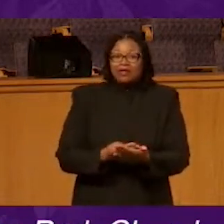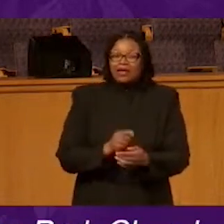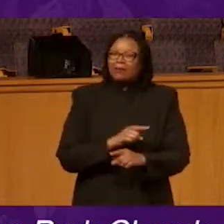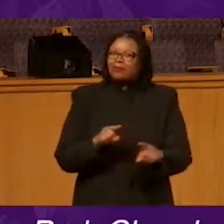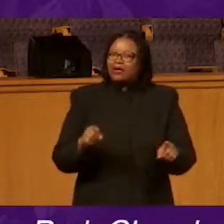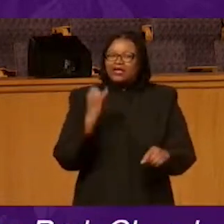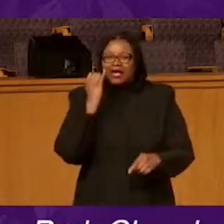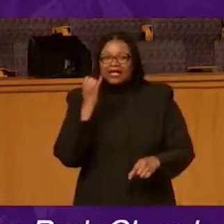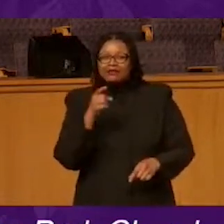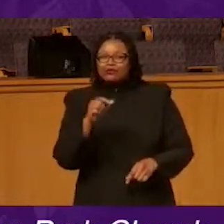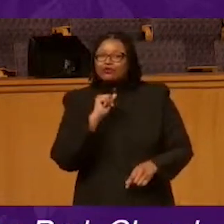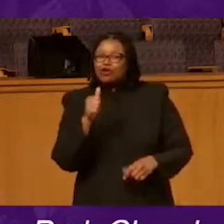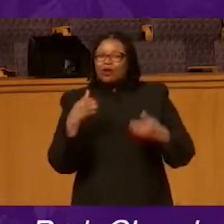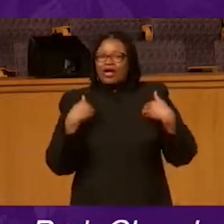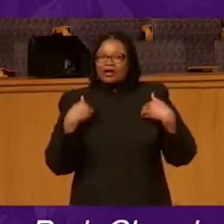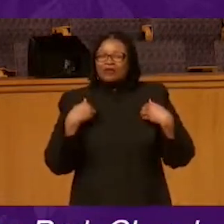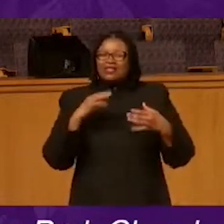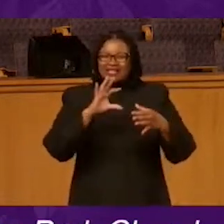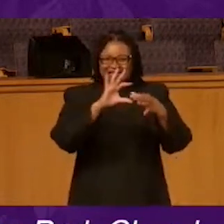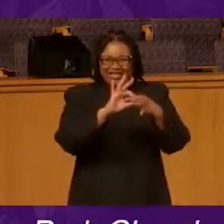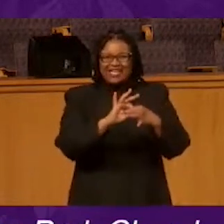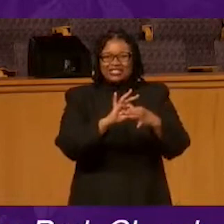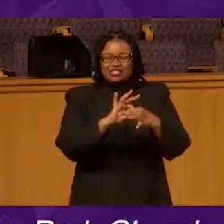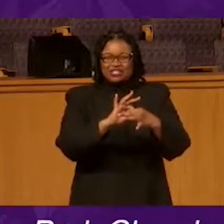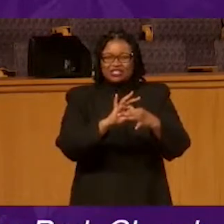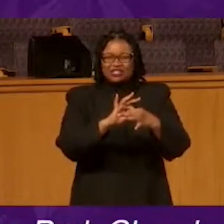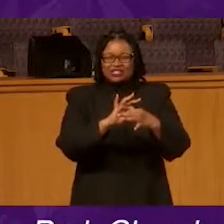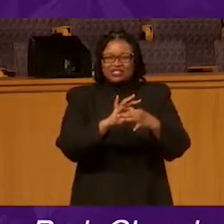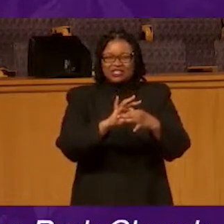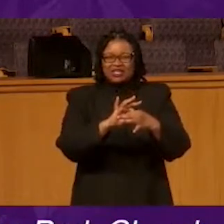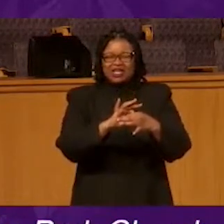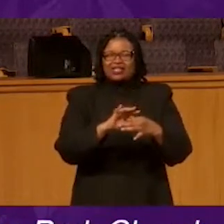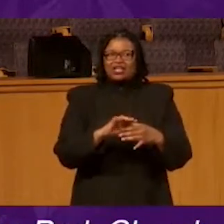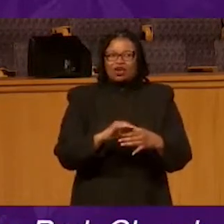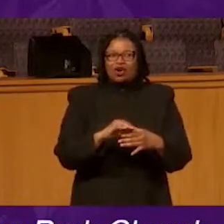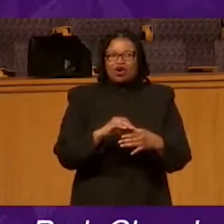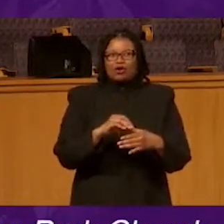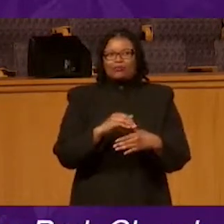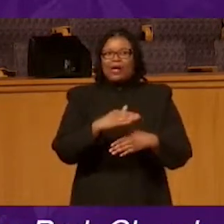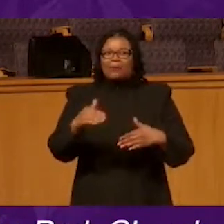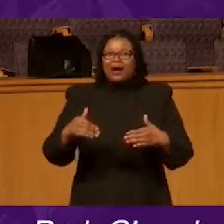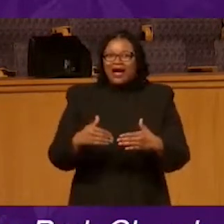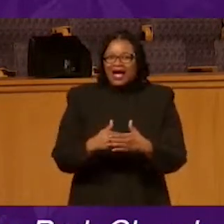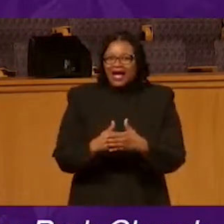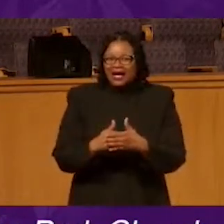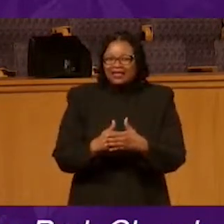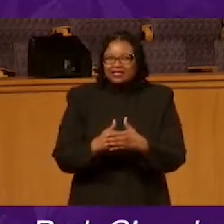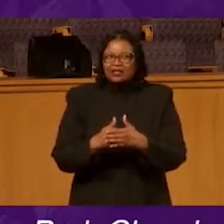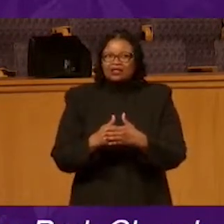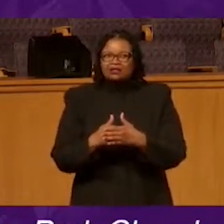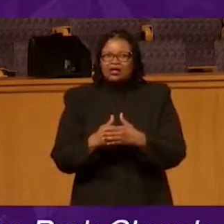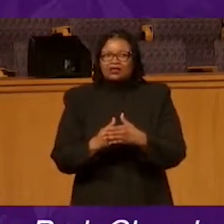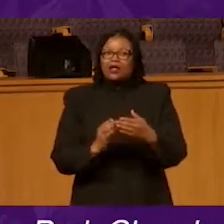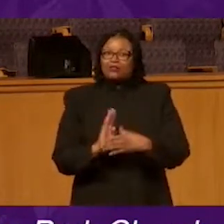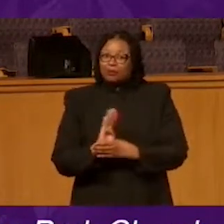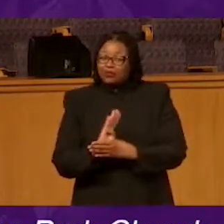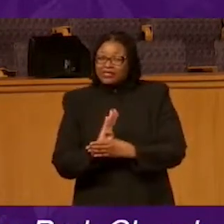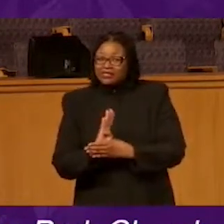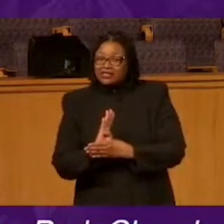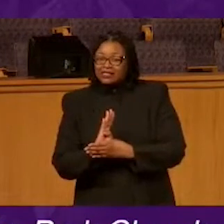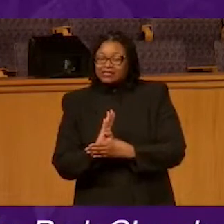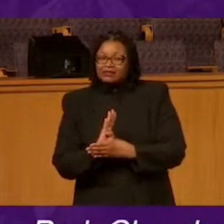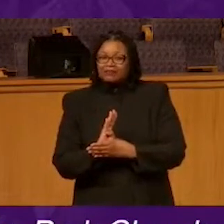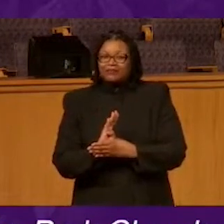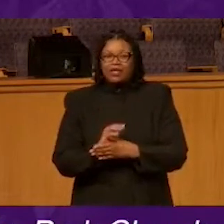not have the social connections that are behind the scenes to help make the deals flow,